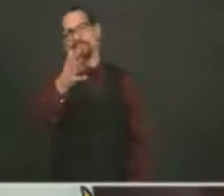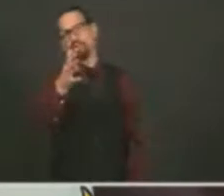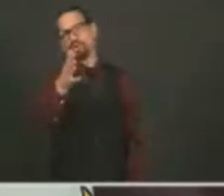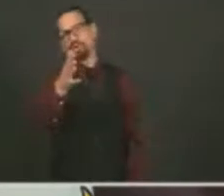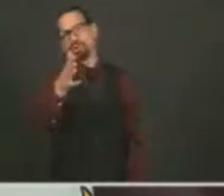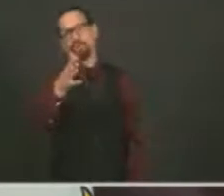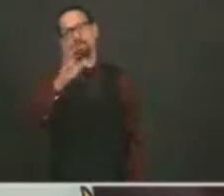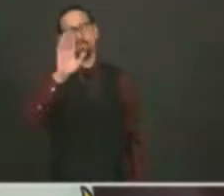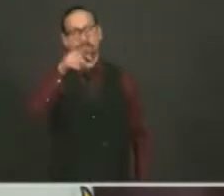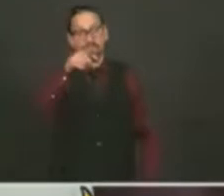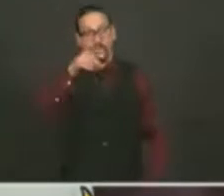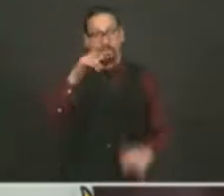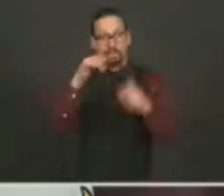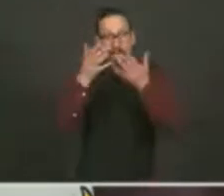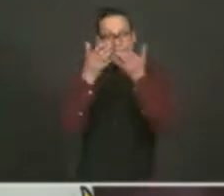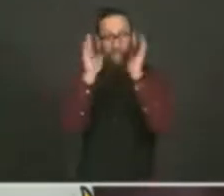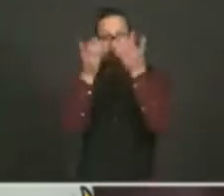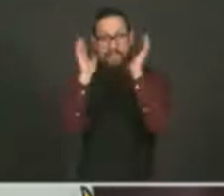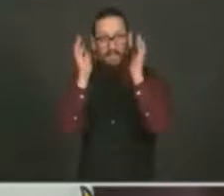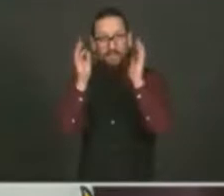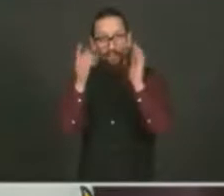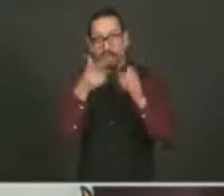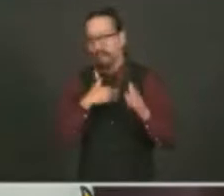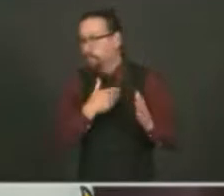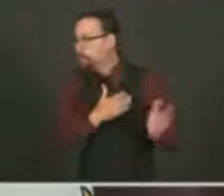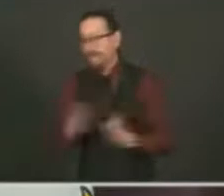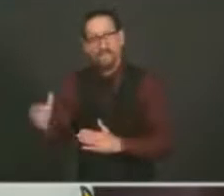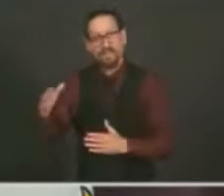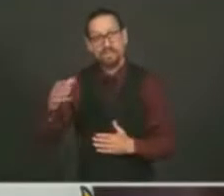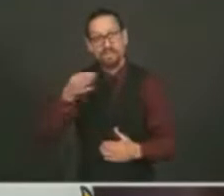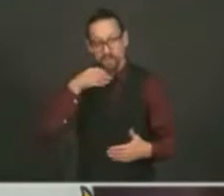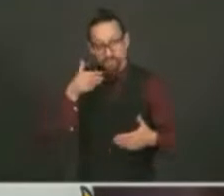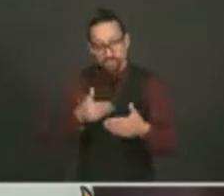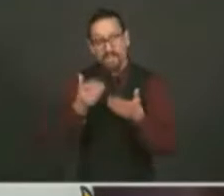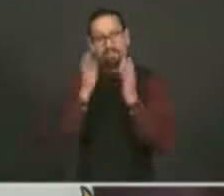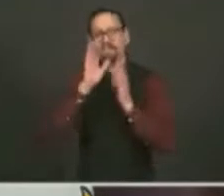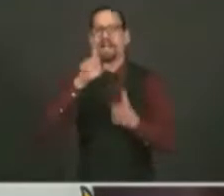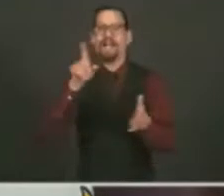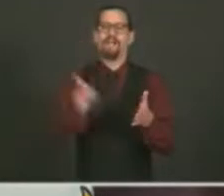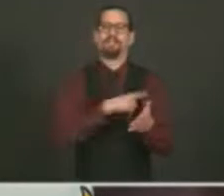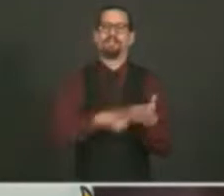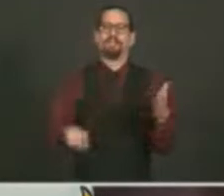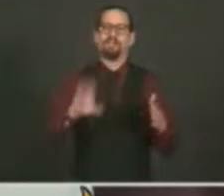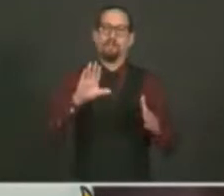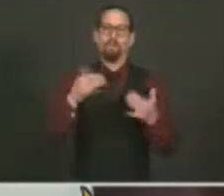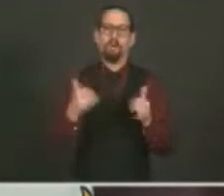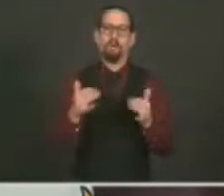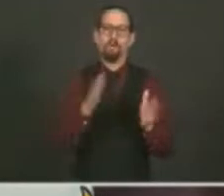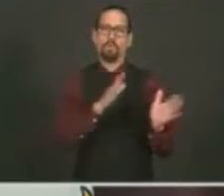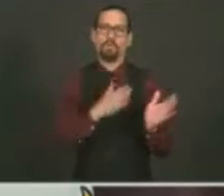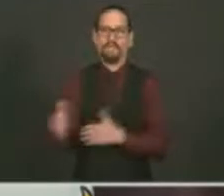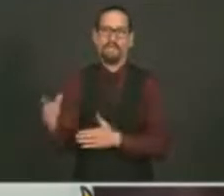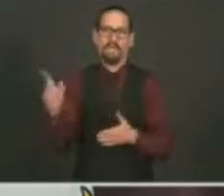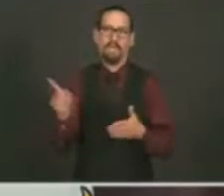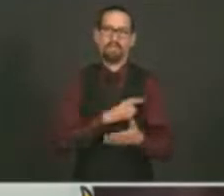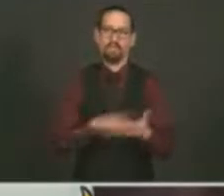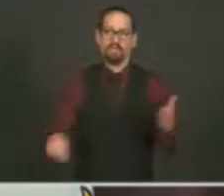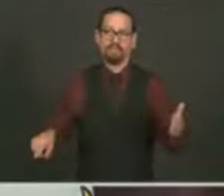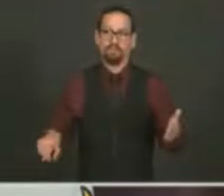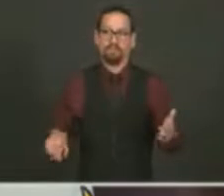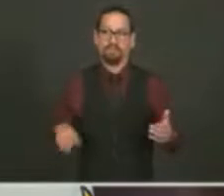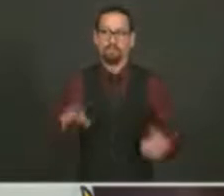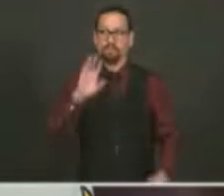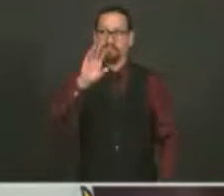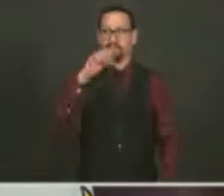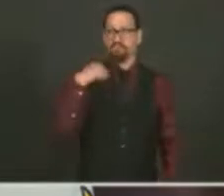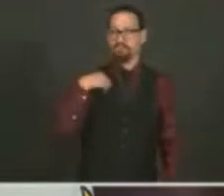now. Right now, if you have a Halloween party scheduled, cancel it. And I'll have more to say about the consequences of